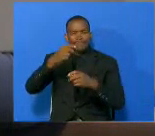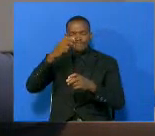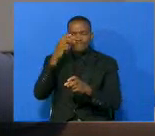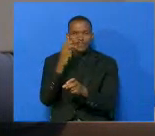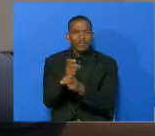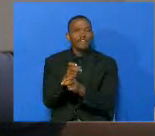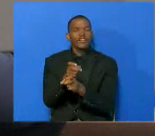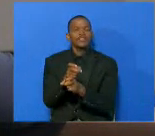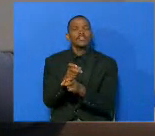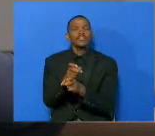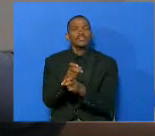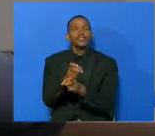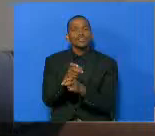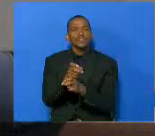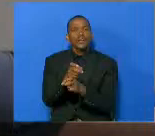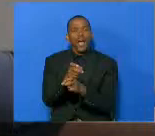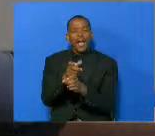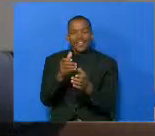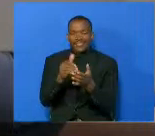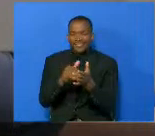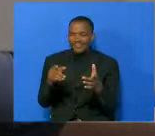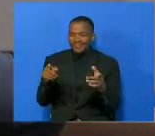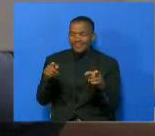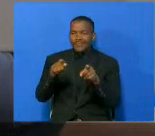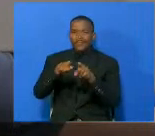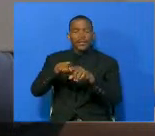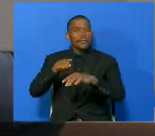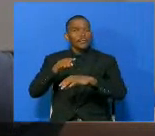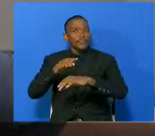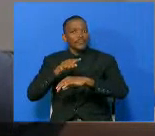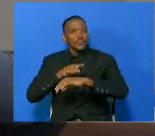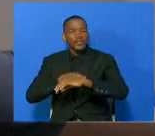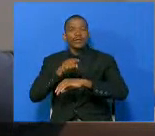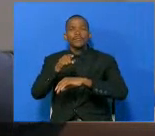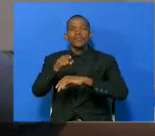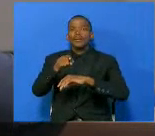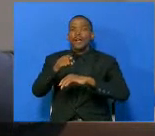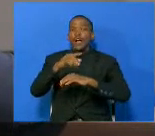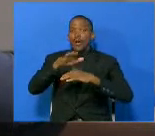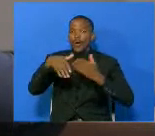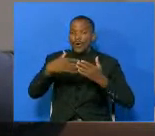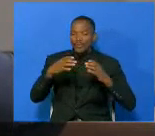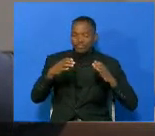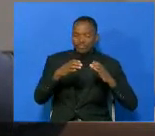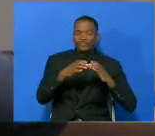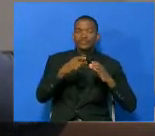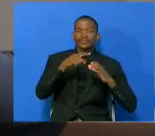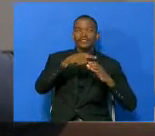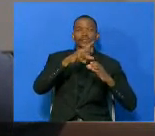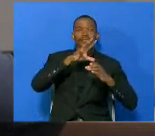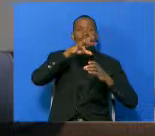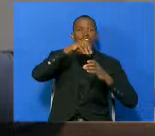difficult, but at the same time, parties did engage